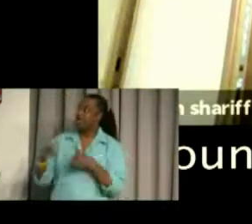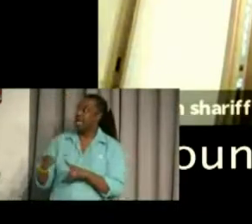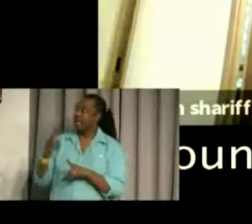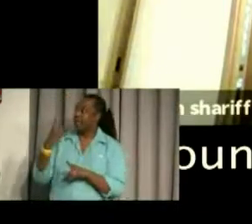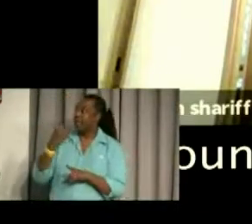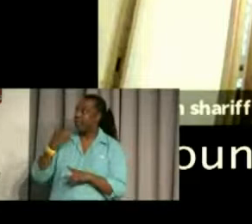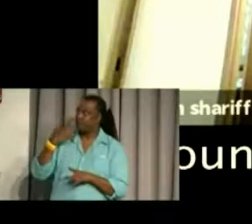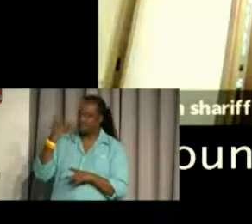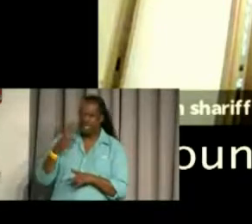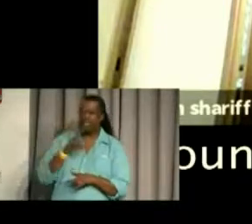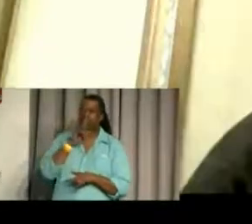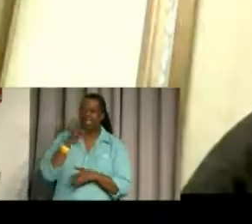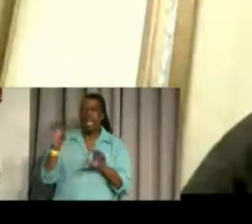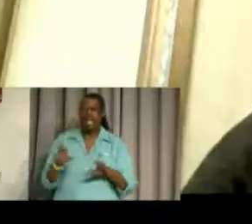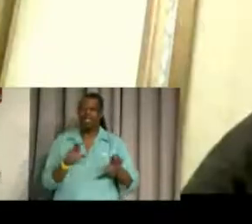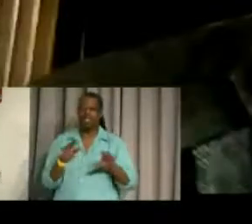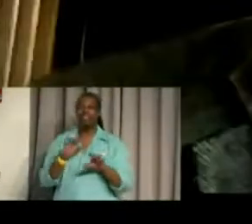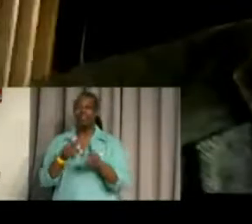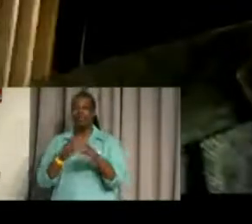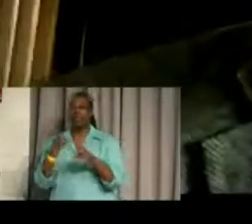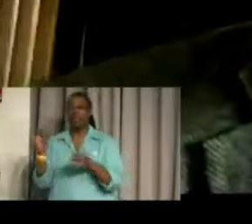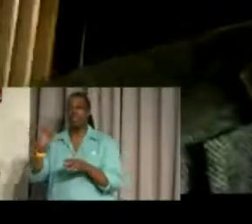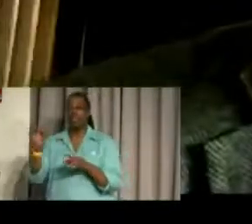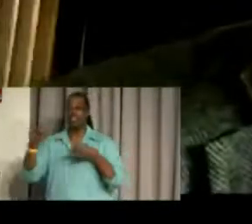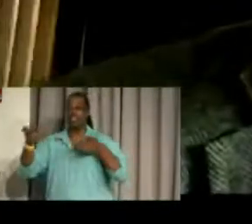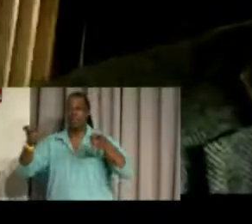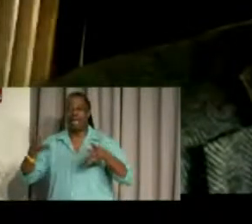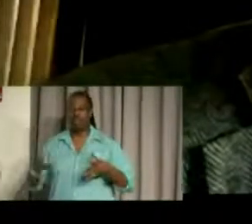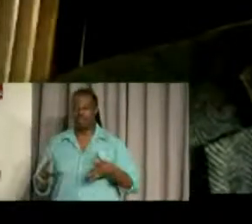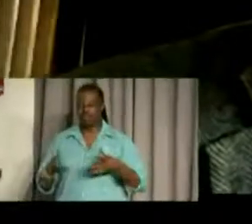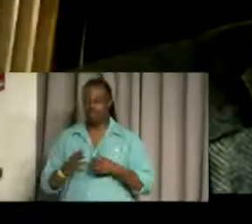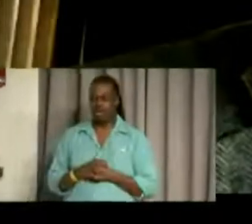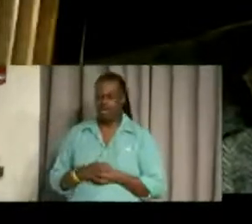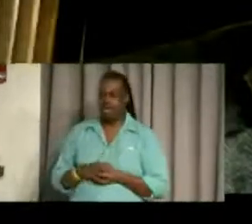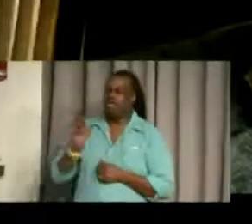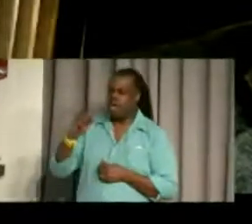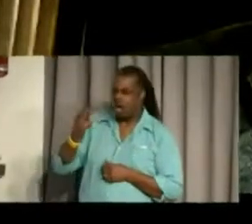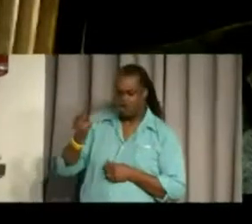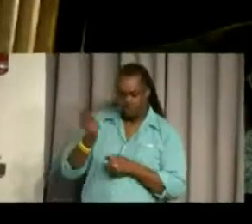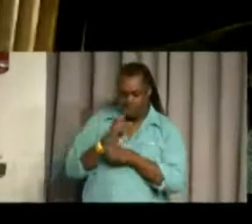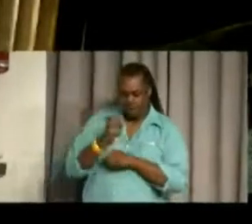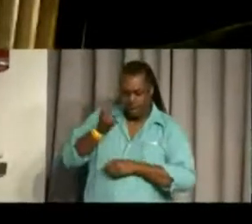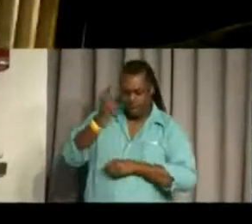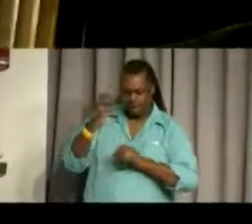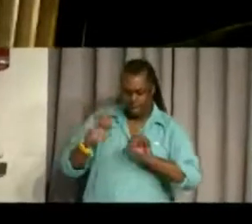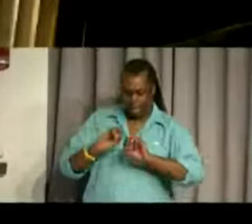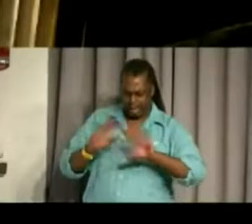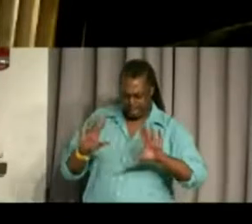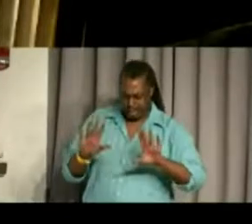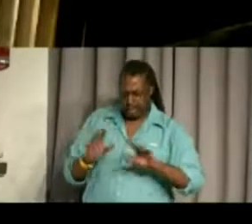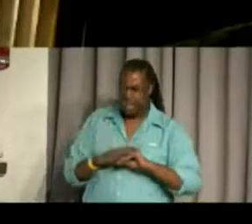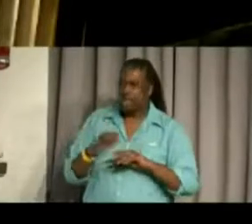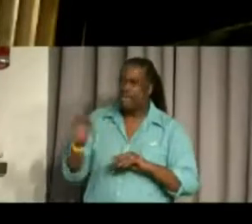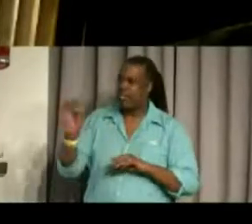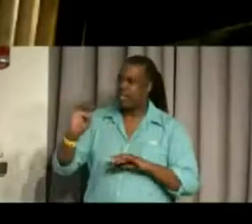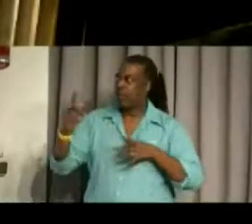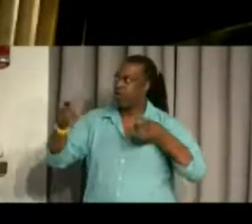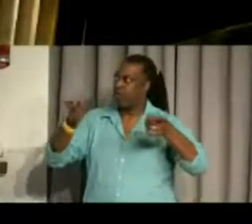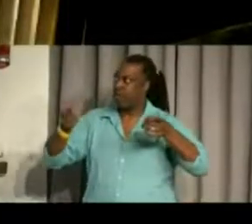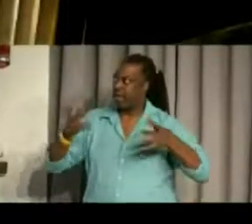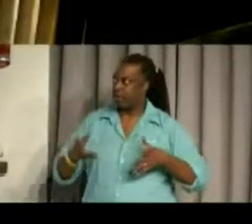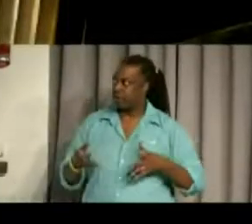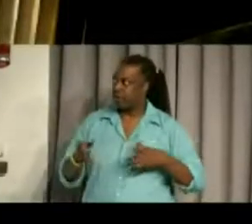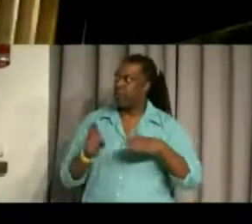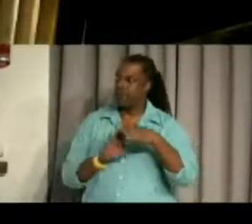of the emergency manager. If I can summarize correctly, and correct me if I'm wrong, the emergency manager law